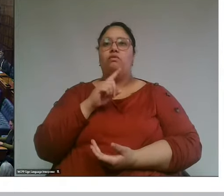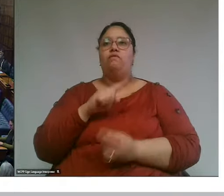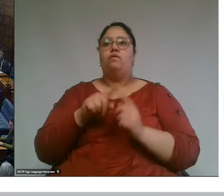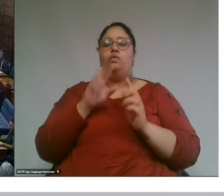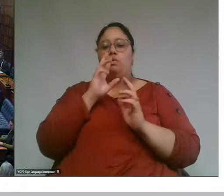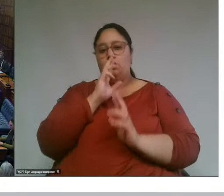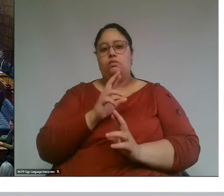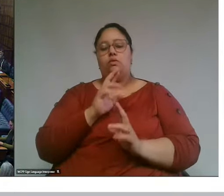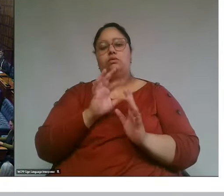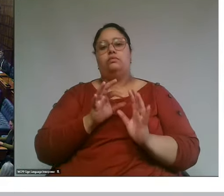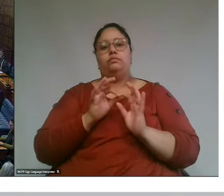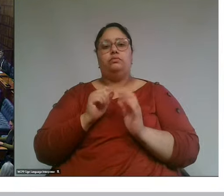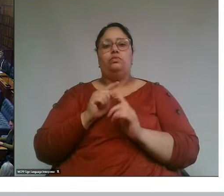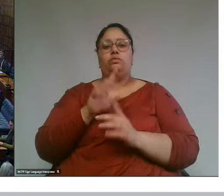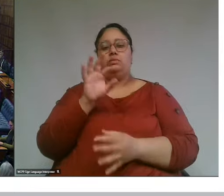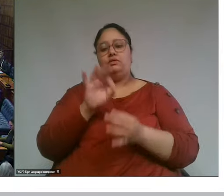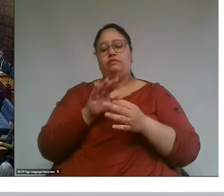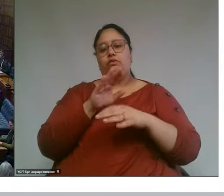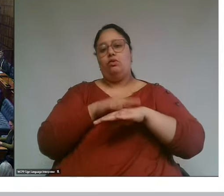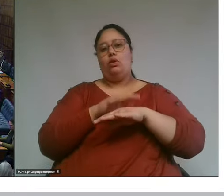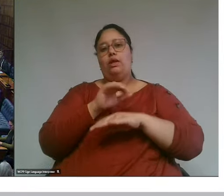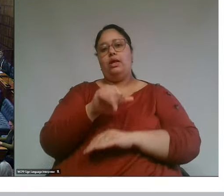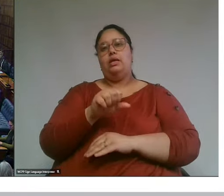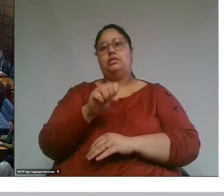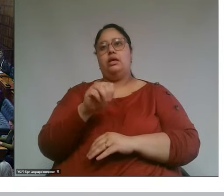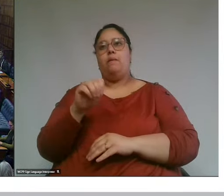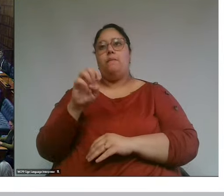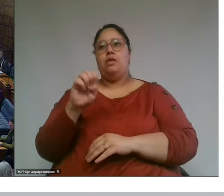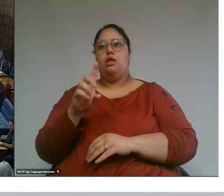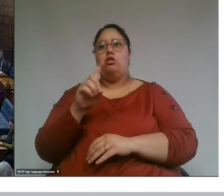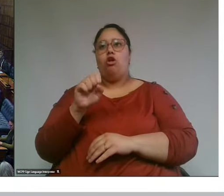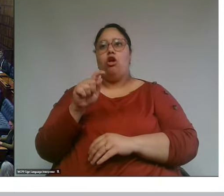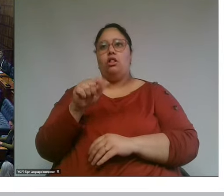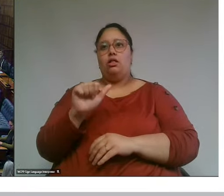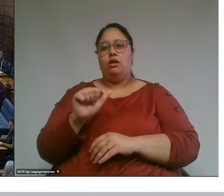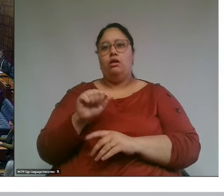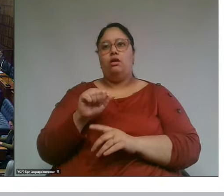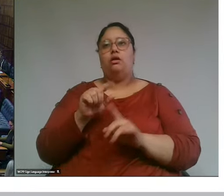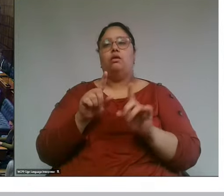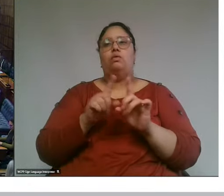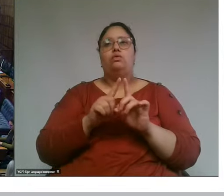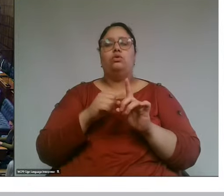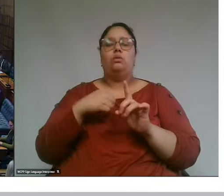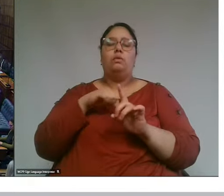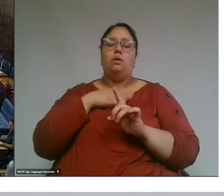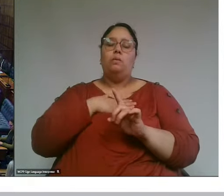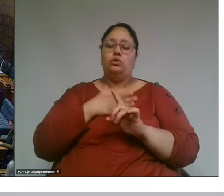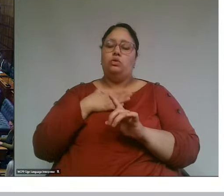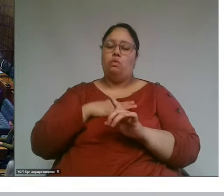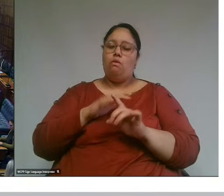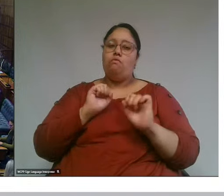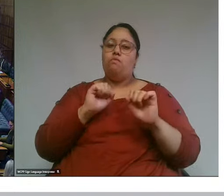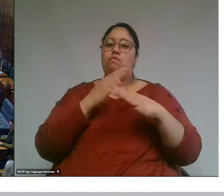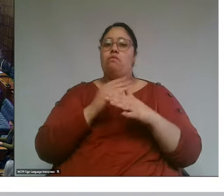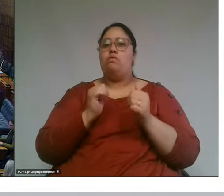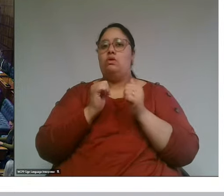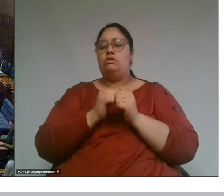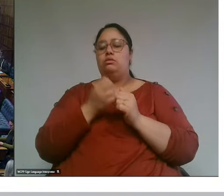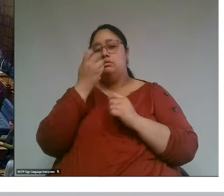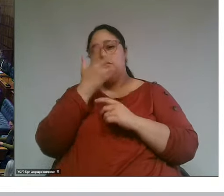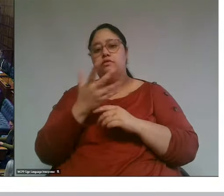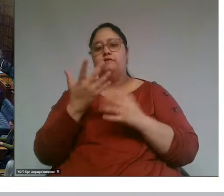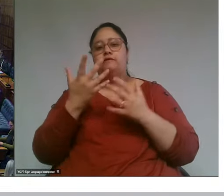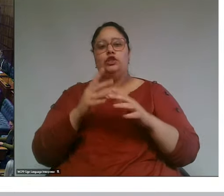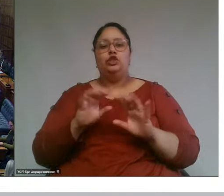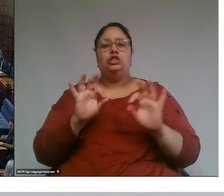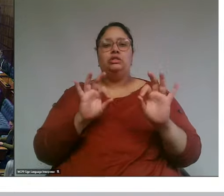regarding particularly on the smme data I want to appreciate I think the work that the colleagues have indicated